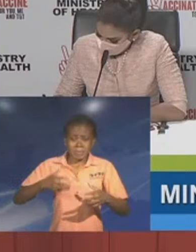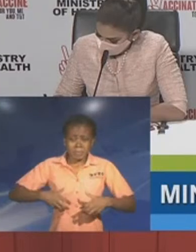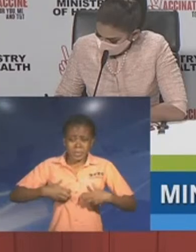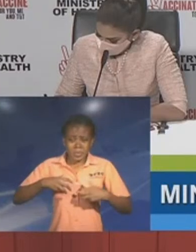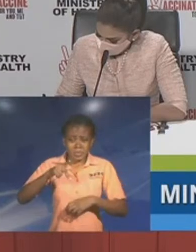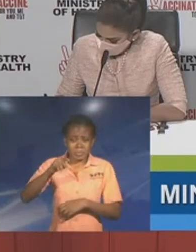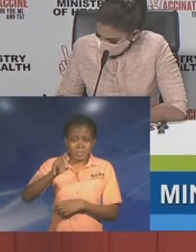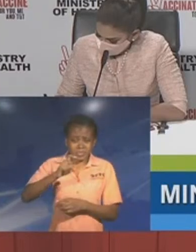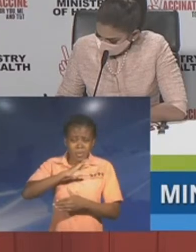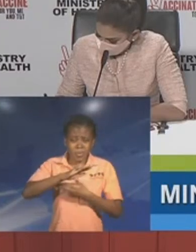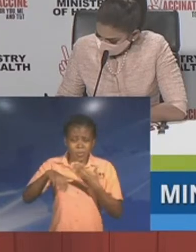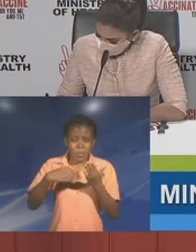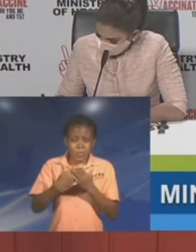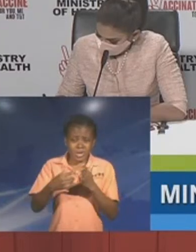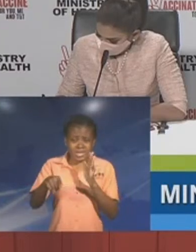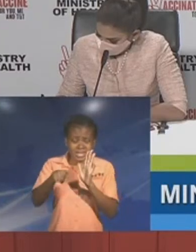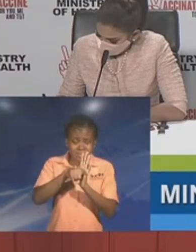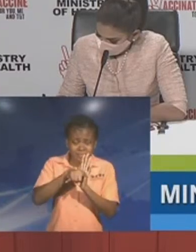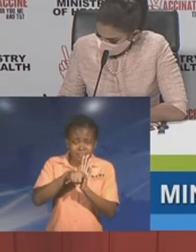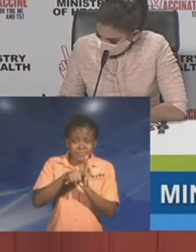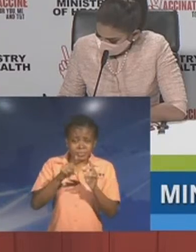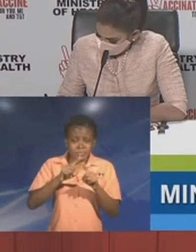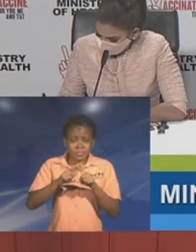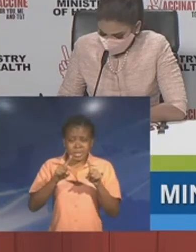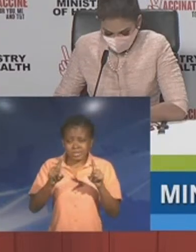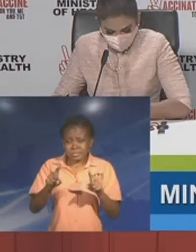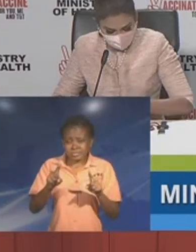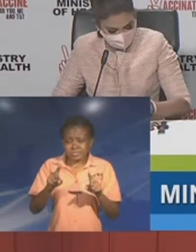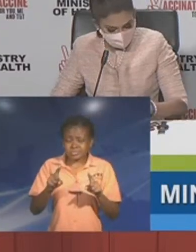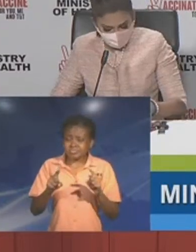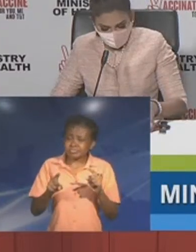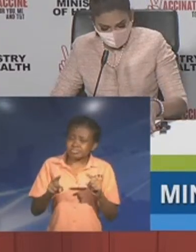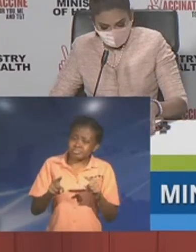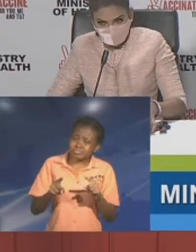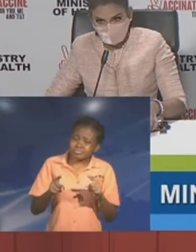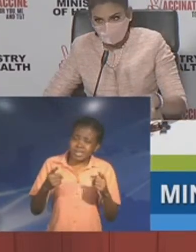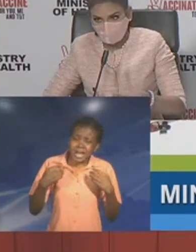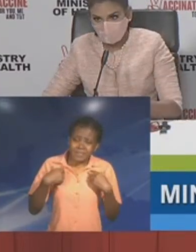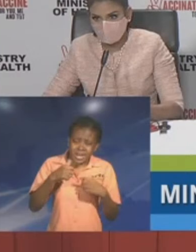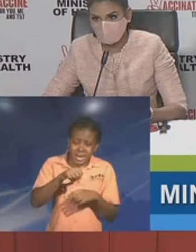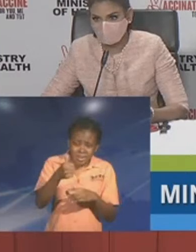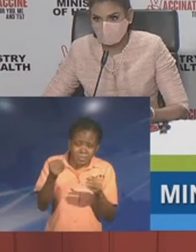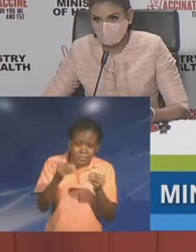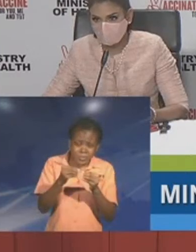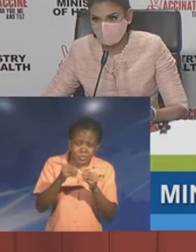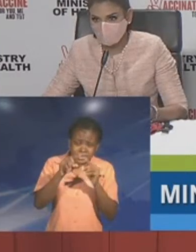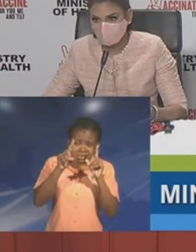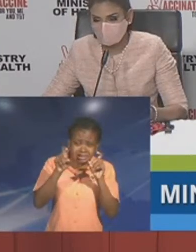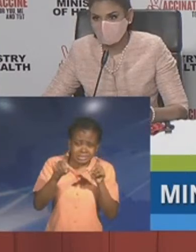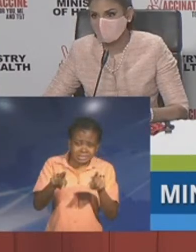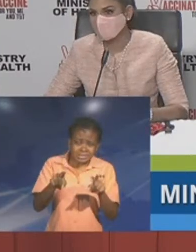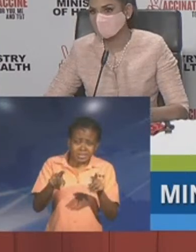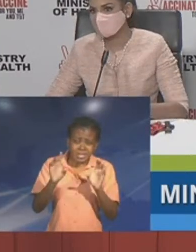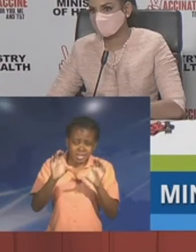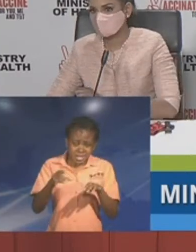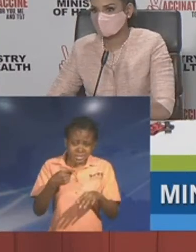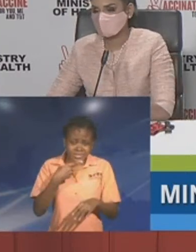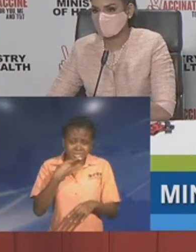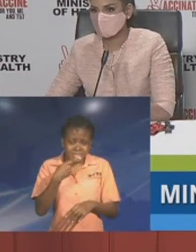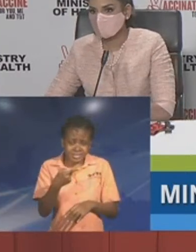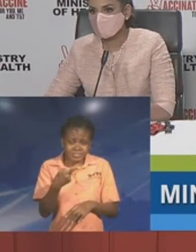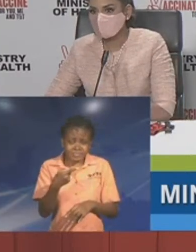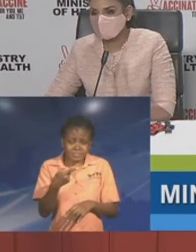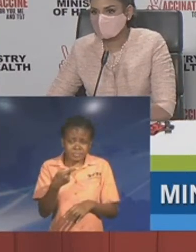subsequently returned negative. What I want to find out is, do we have any more samples pending? And if you could expound for us a bit on what